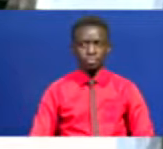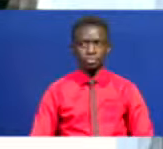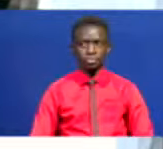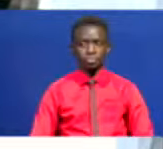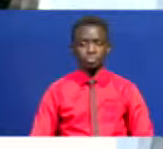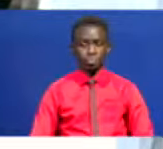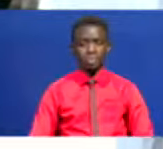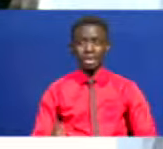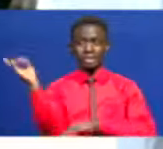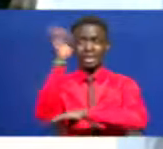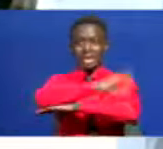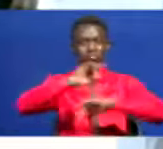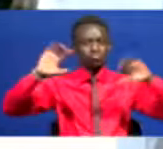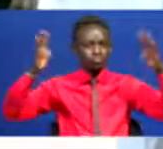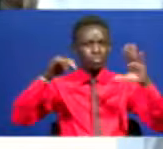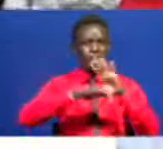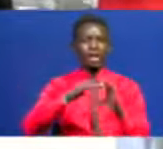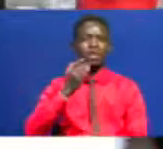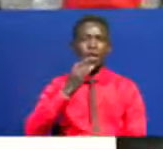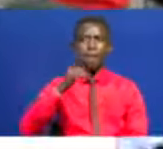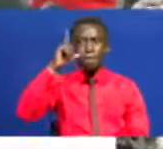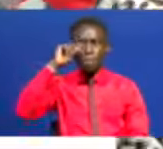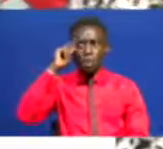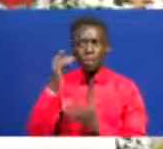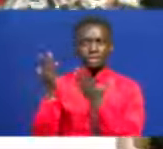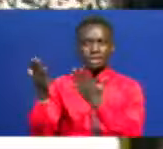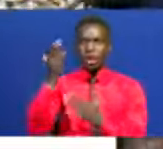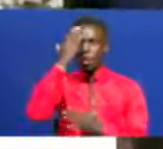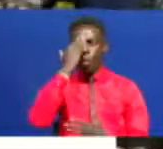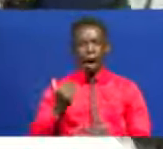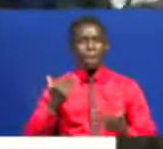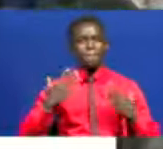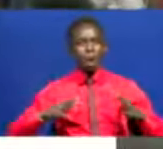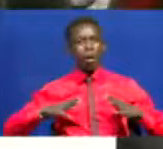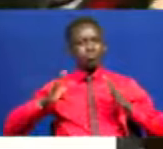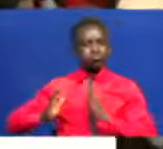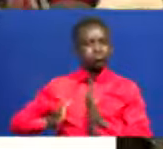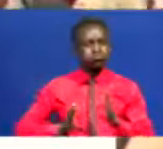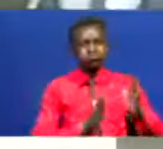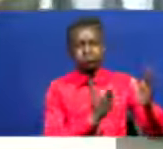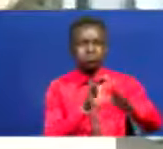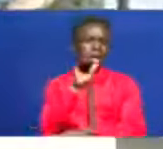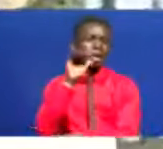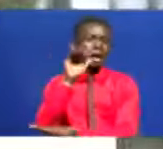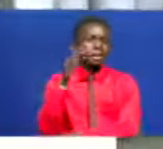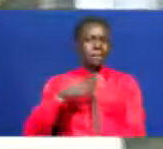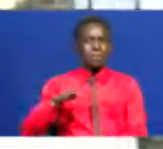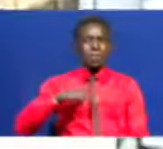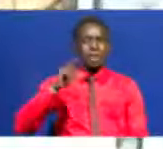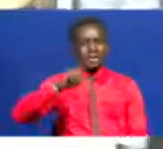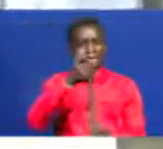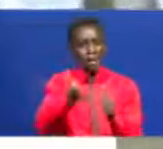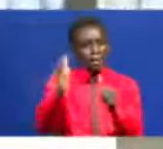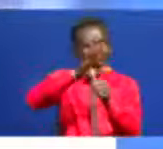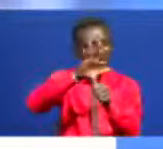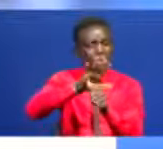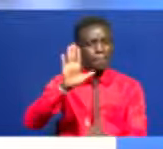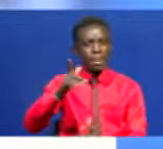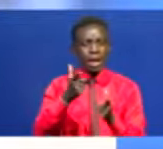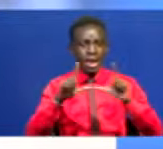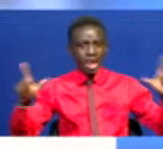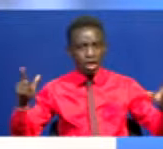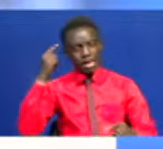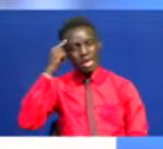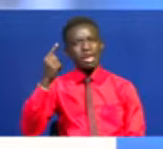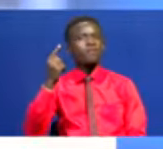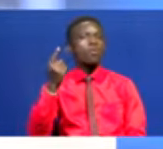The day was also celebrated in Mombasa with attendees calling on Kenyans to prioritize the language during their day-to-day activities.